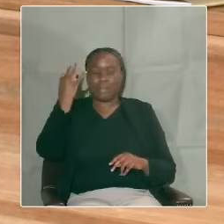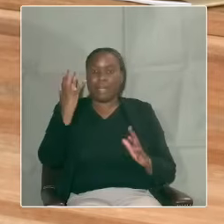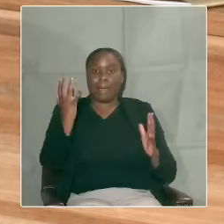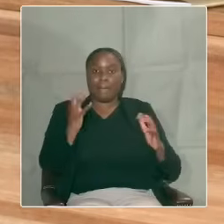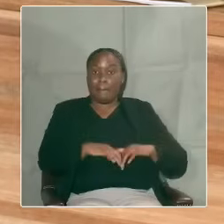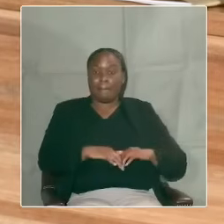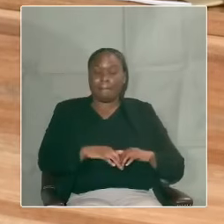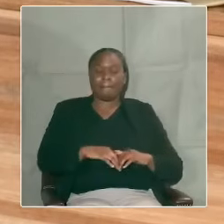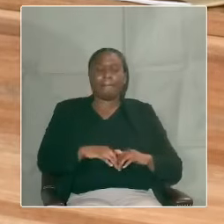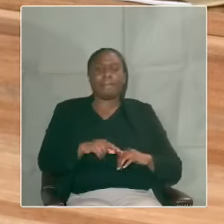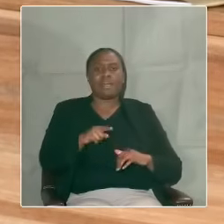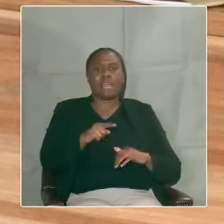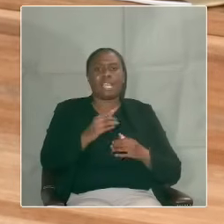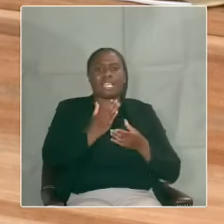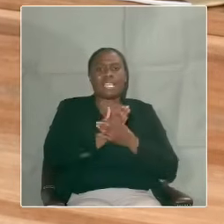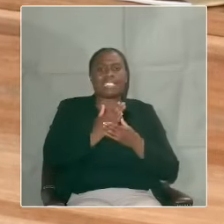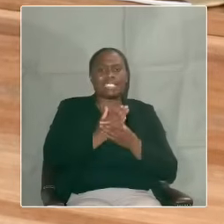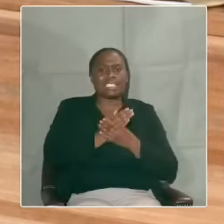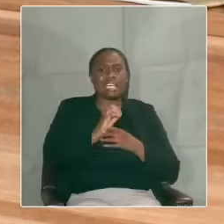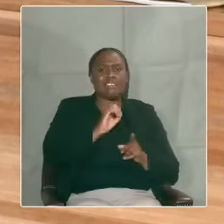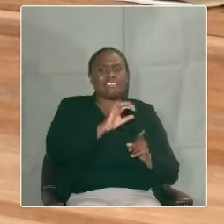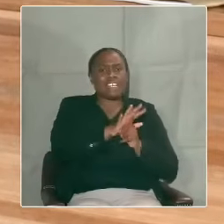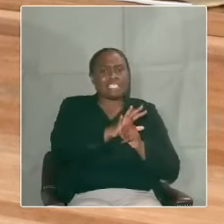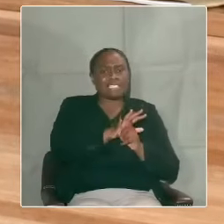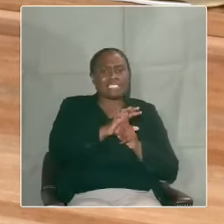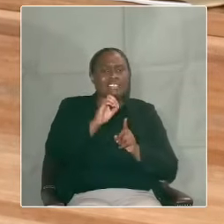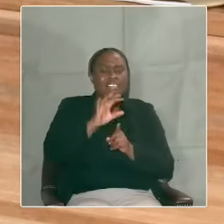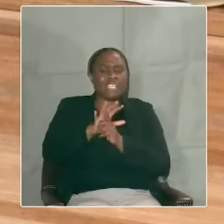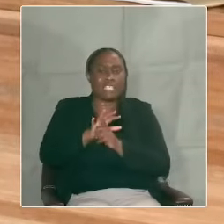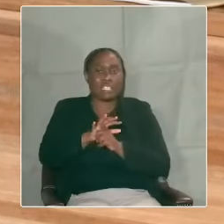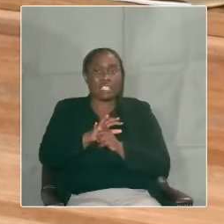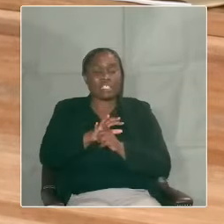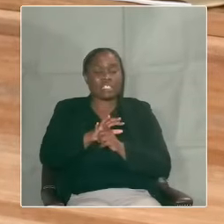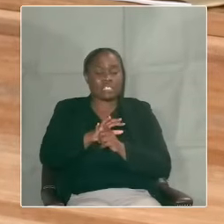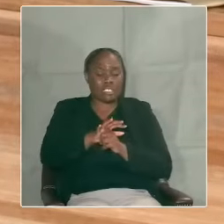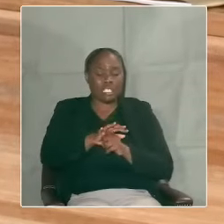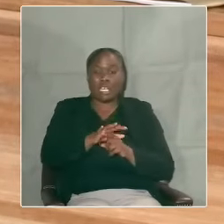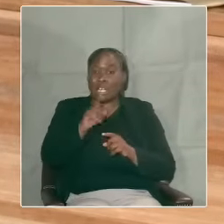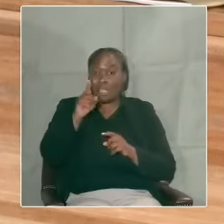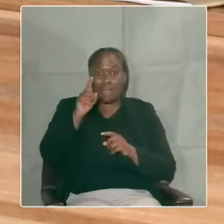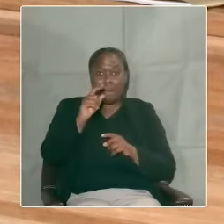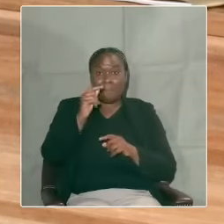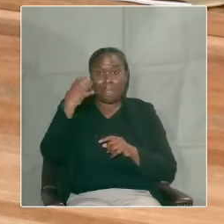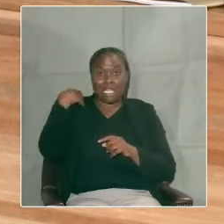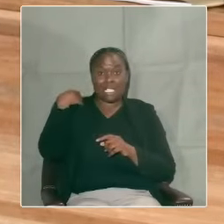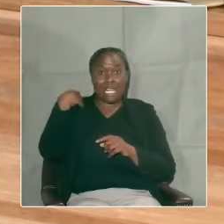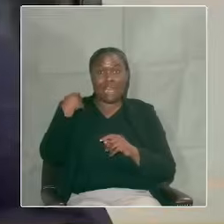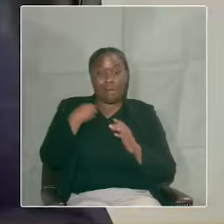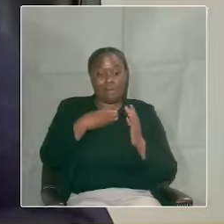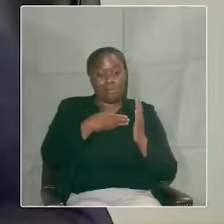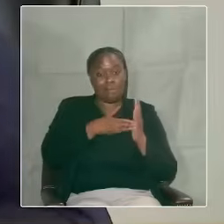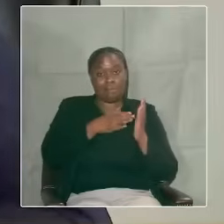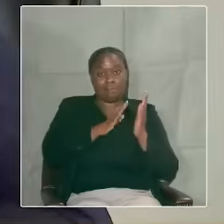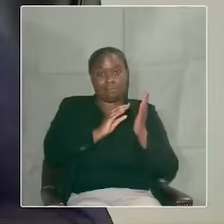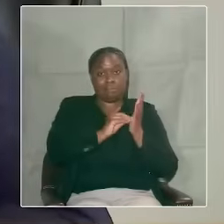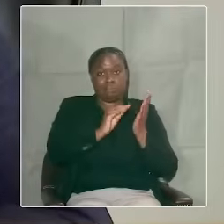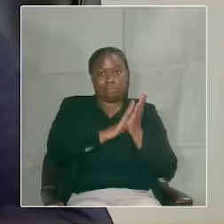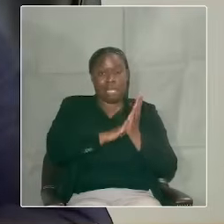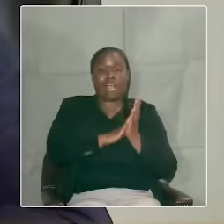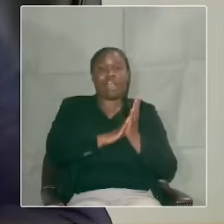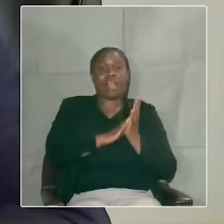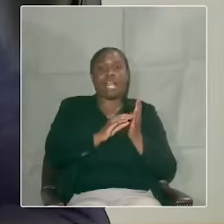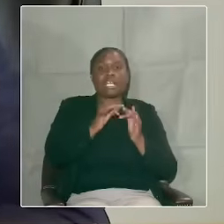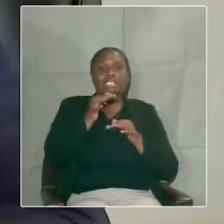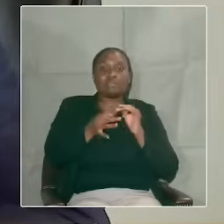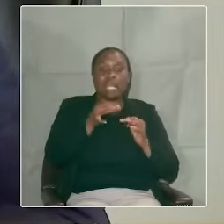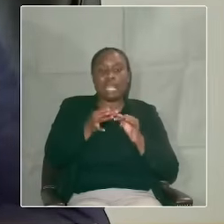that stage is not catered for in the minister's directive as to how they're supposed to be dealt with. Yeah,